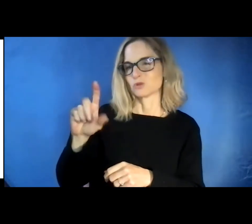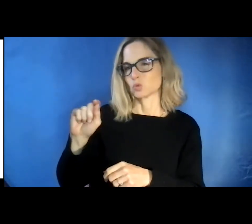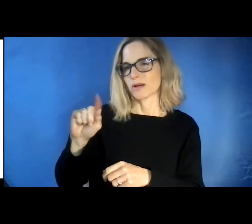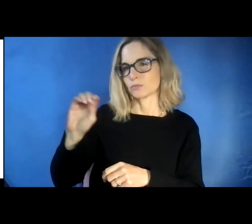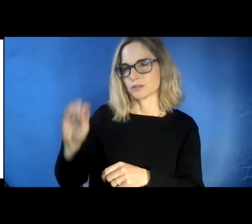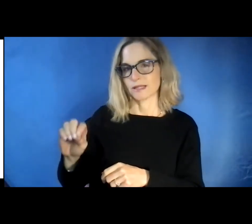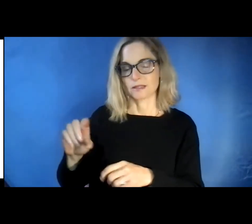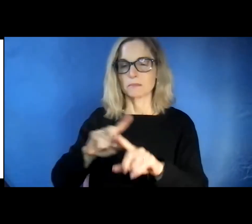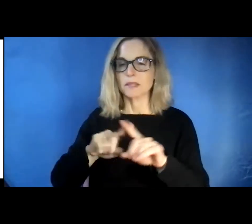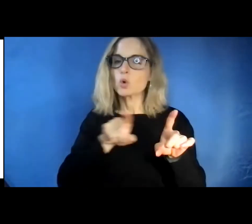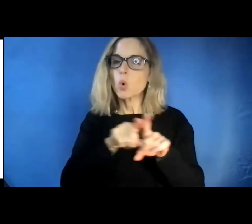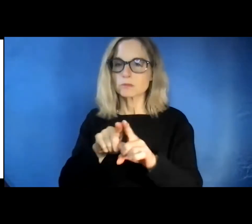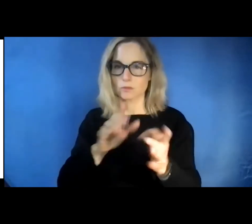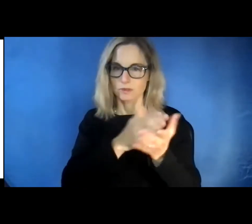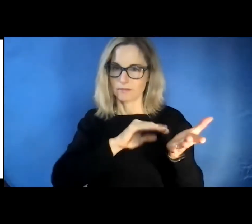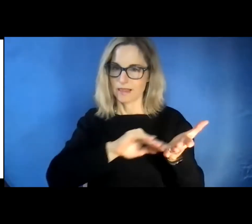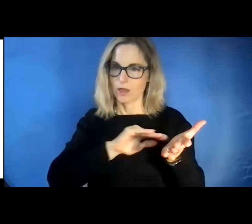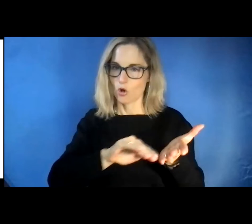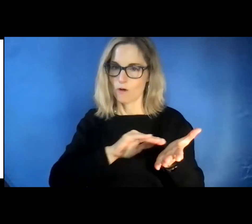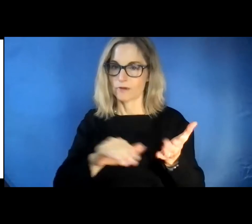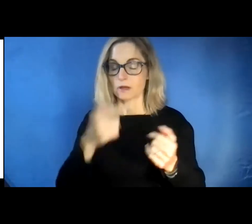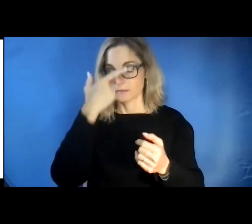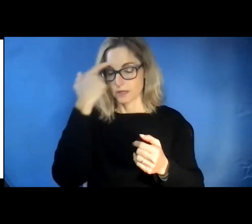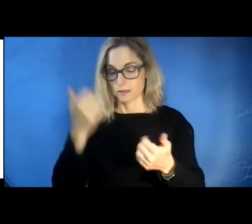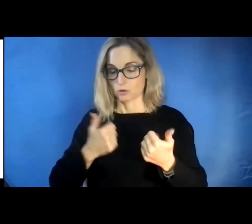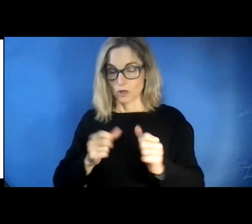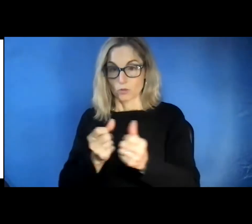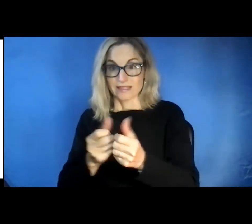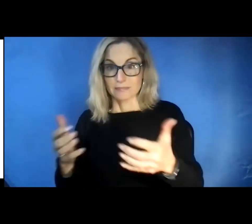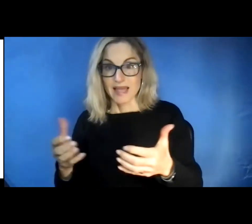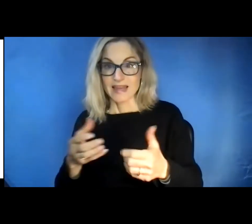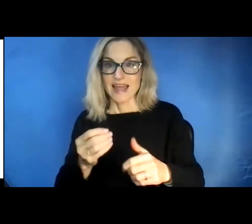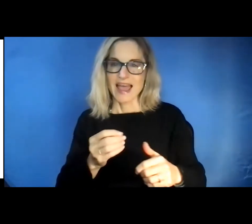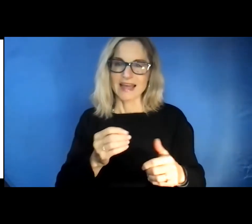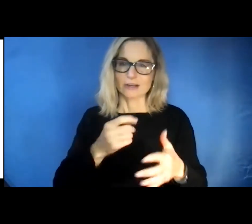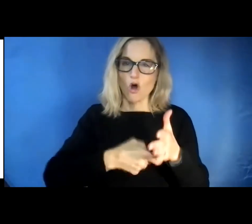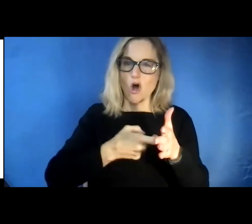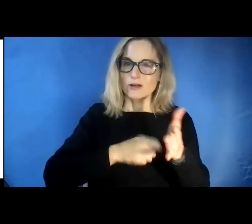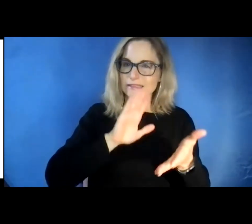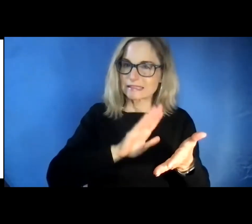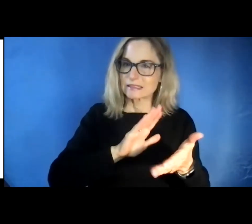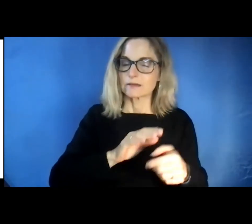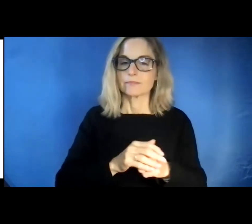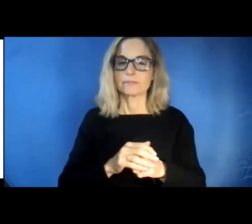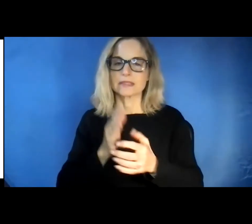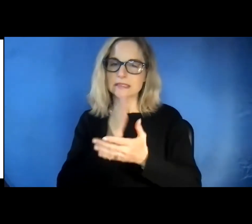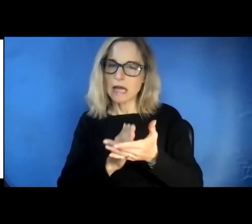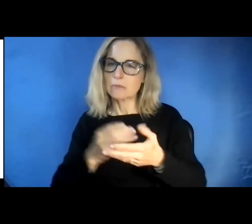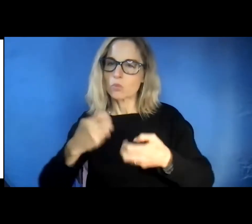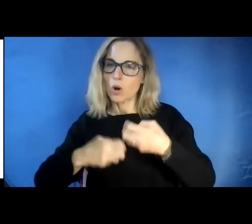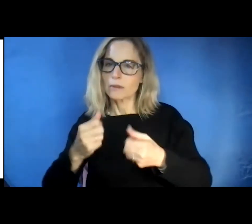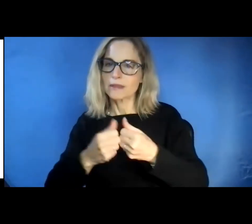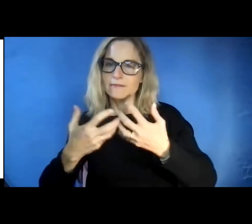as it struggles to rein in costs while expanding in a relatively new industry. But hiccups at the factory have caused significant production delays and